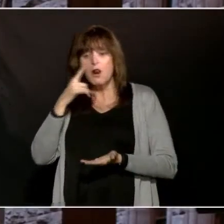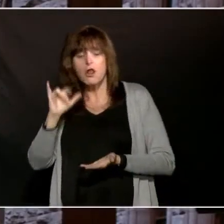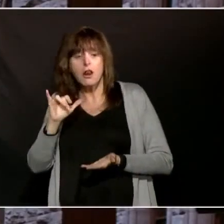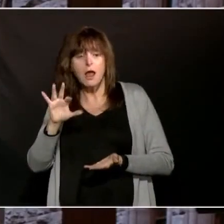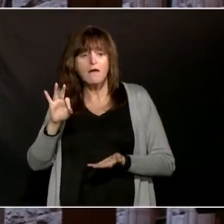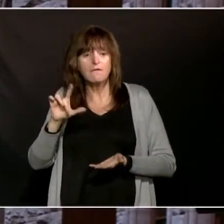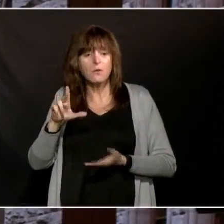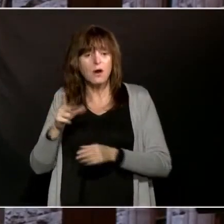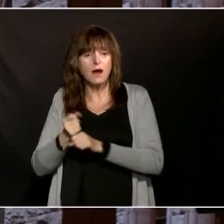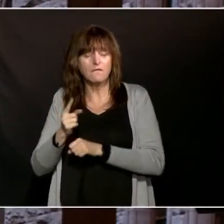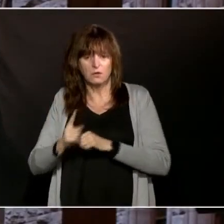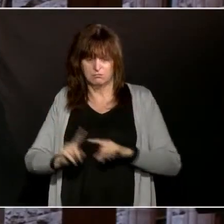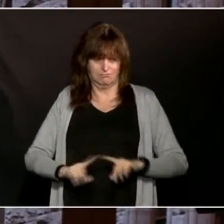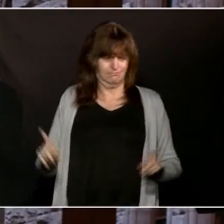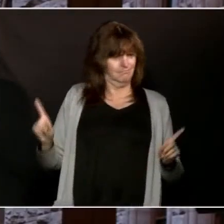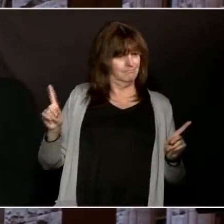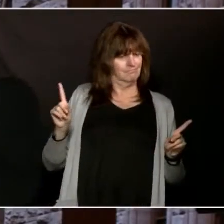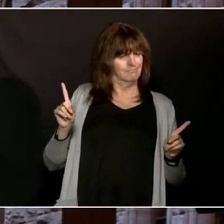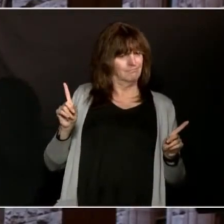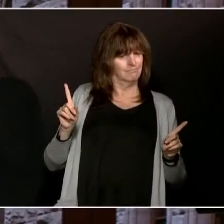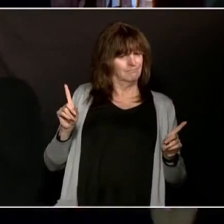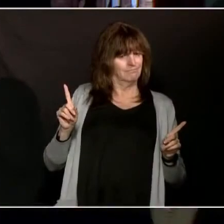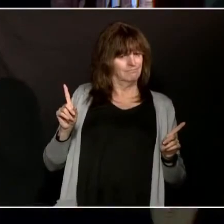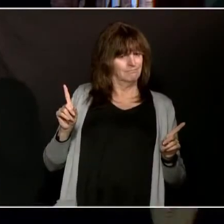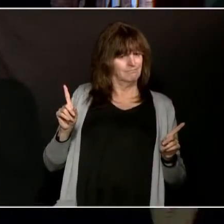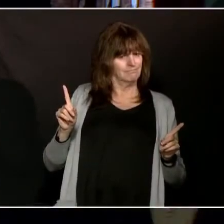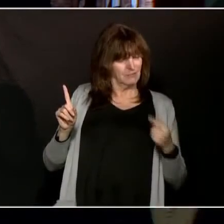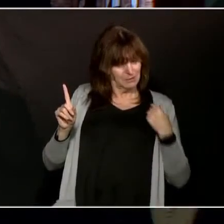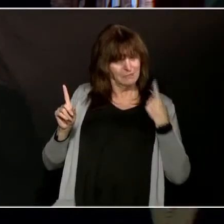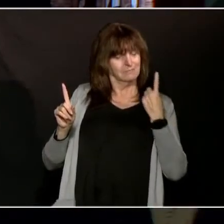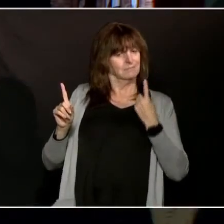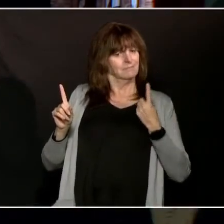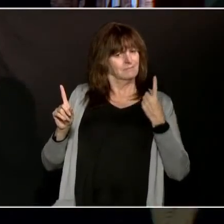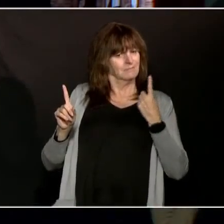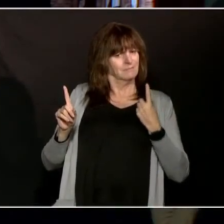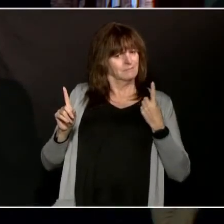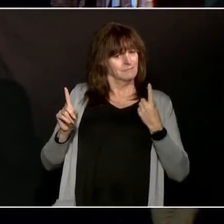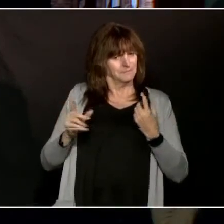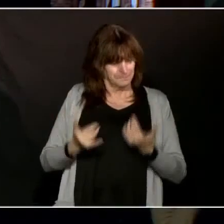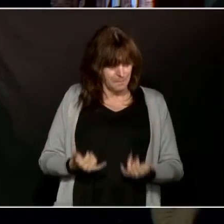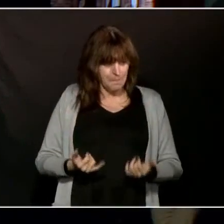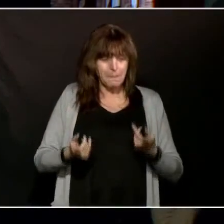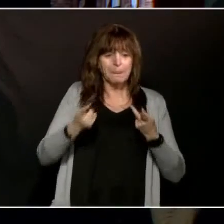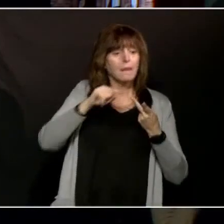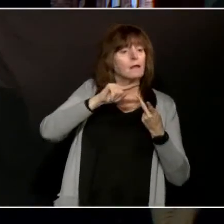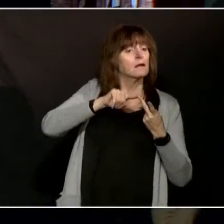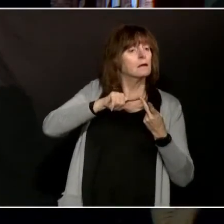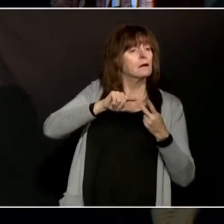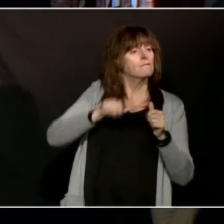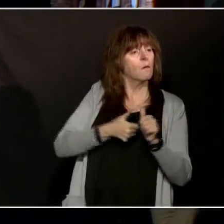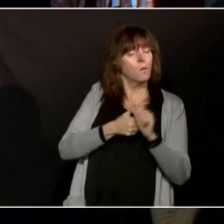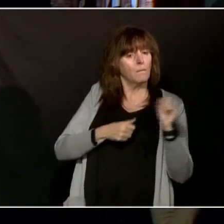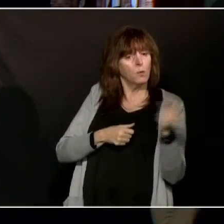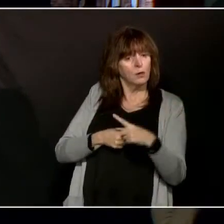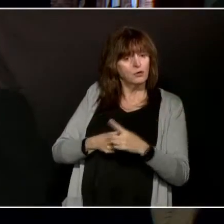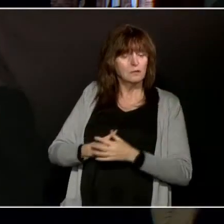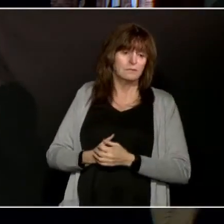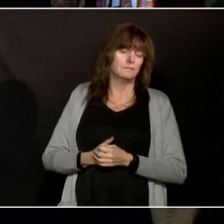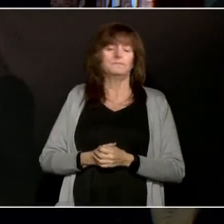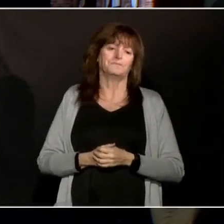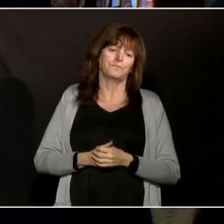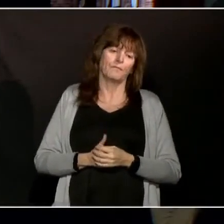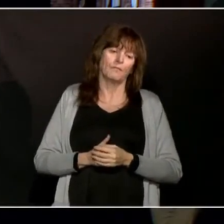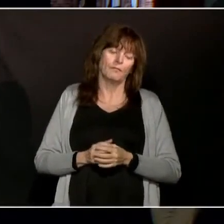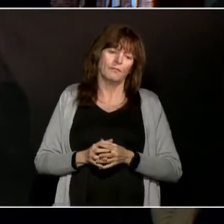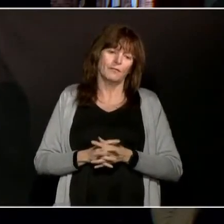been quite amazing to witness this. Follow up? Yeah, on a related note, and I know the sort of theme